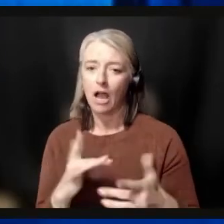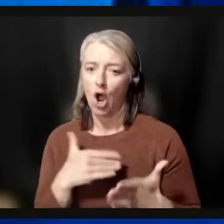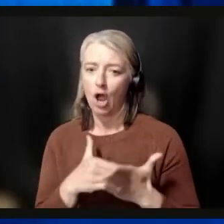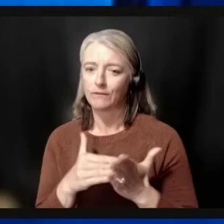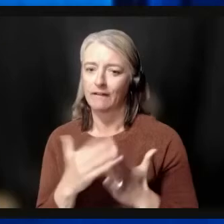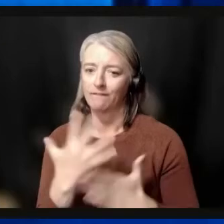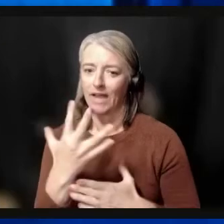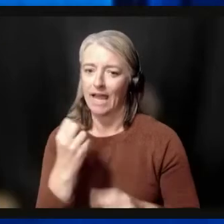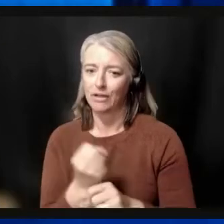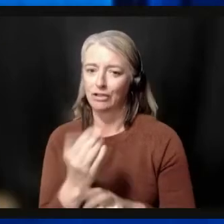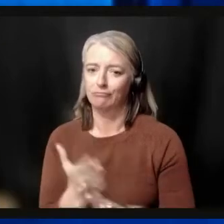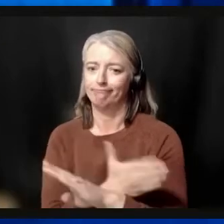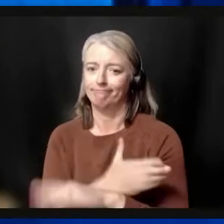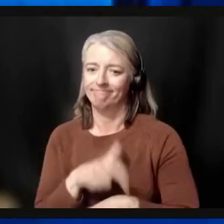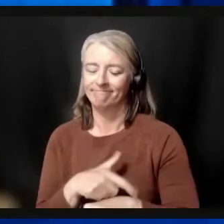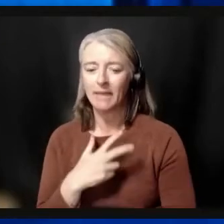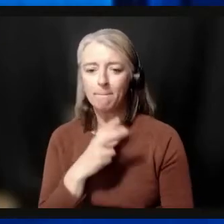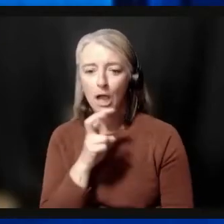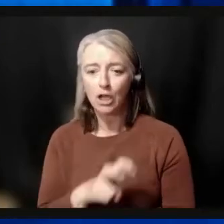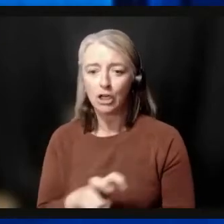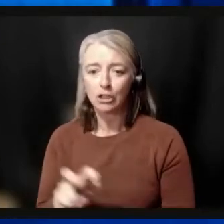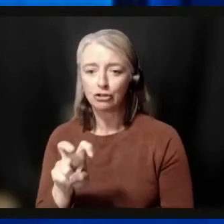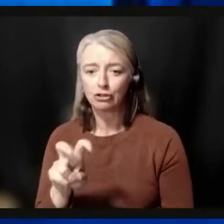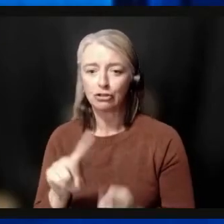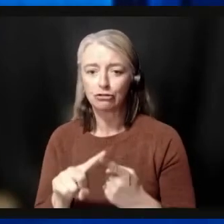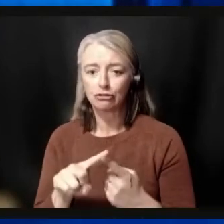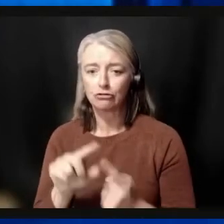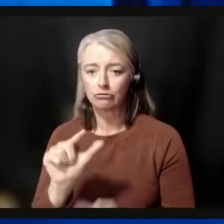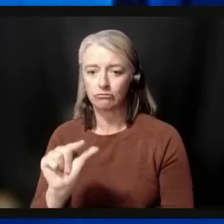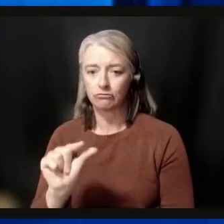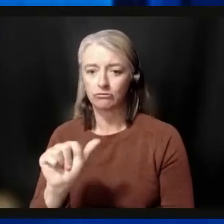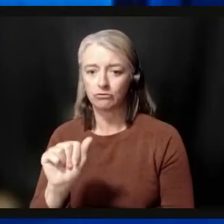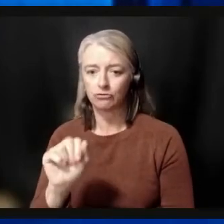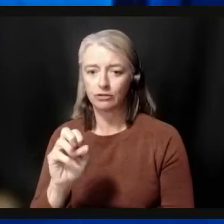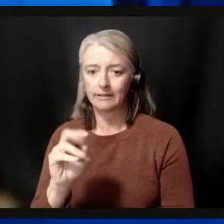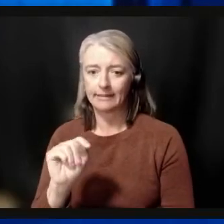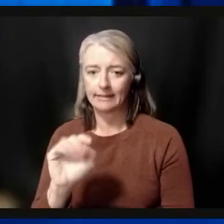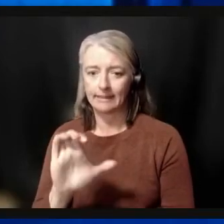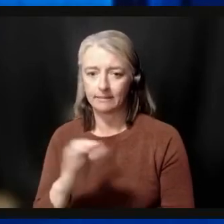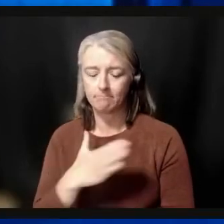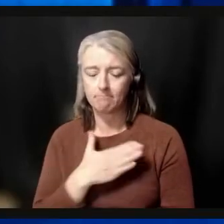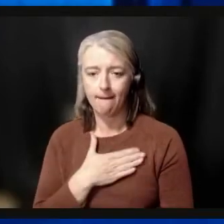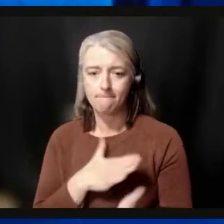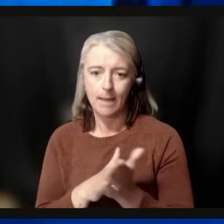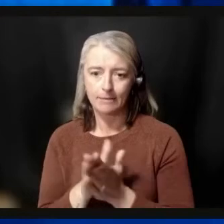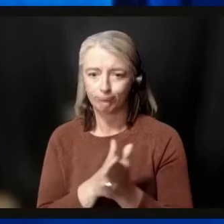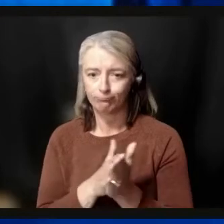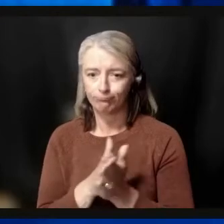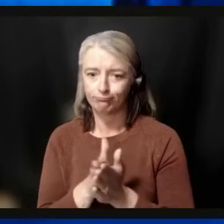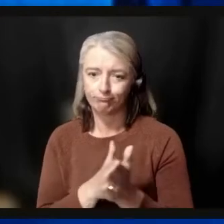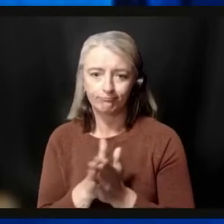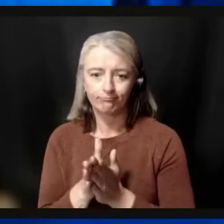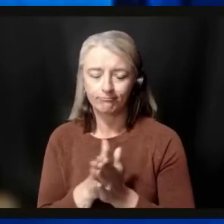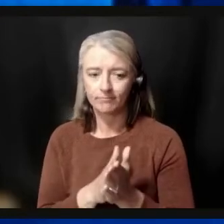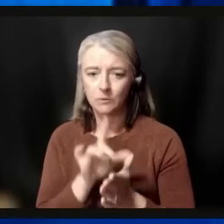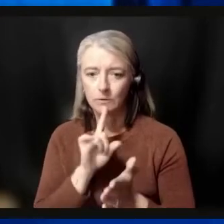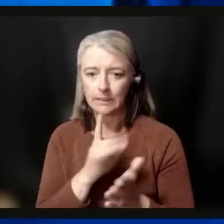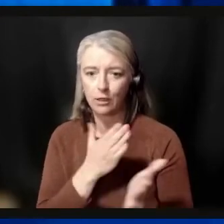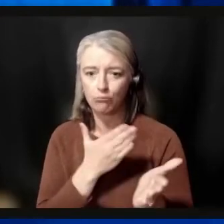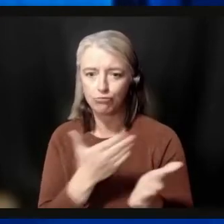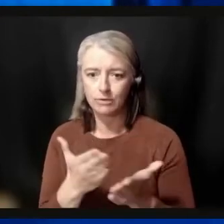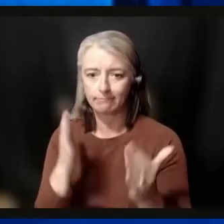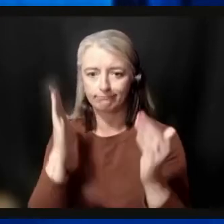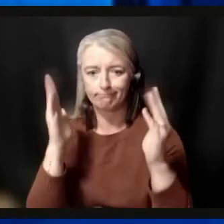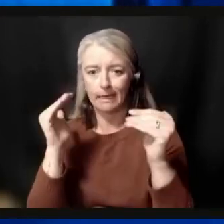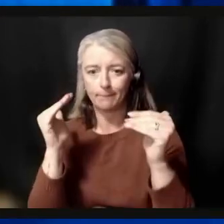my journey to democratize genetics has always been my passion. So we need to bring sort of an expectation that